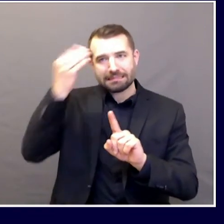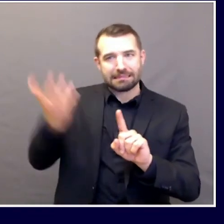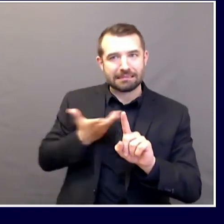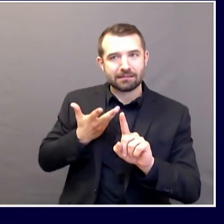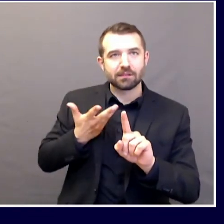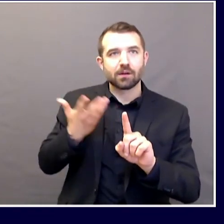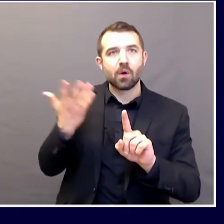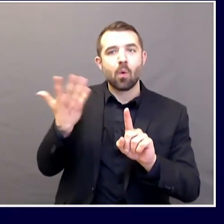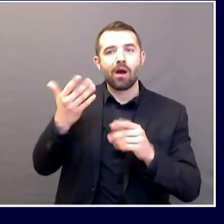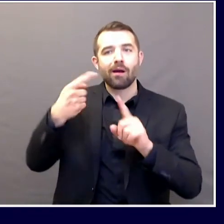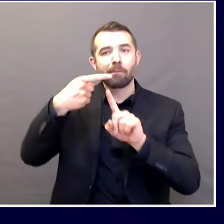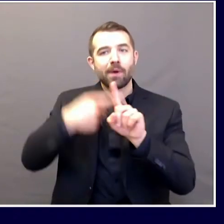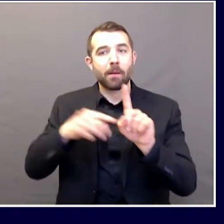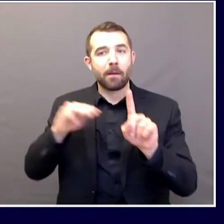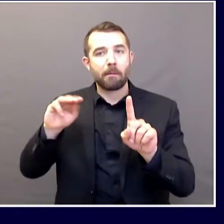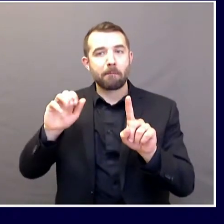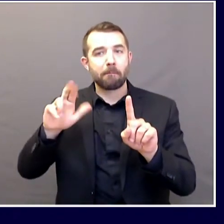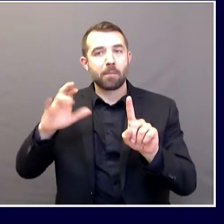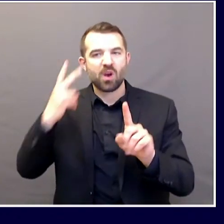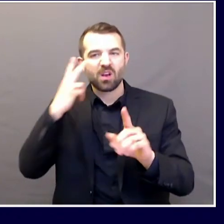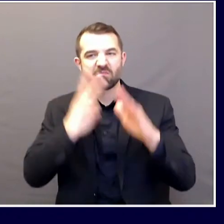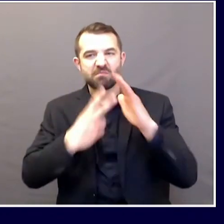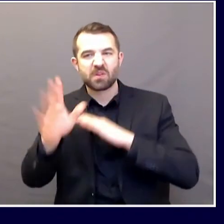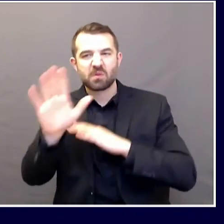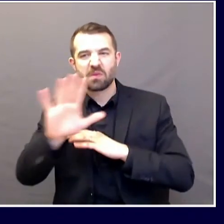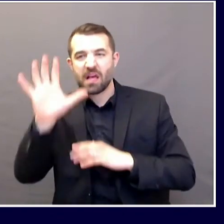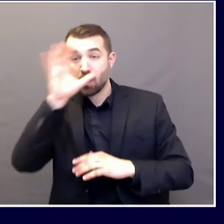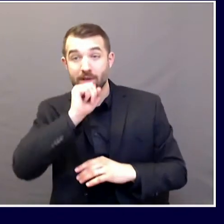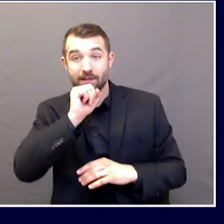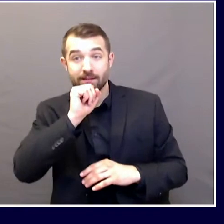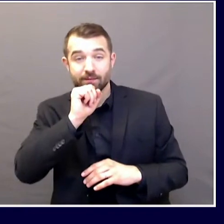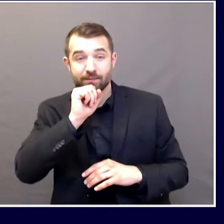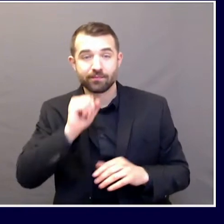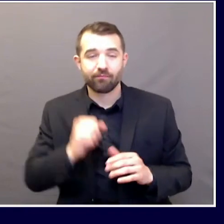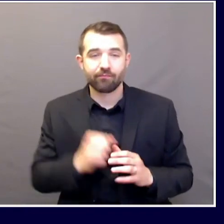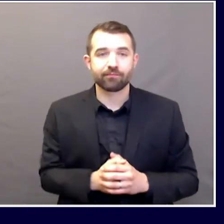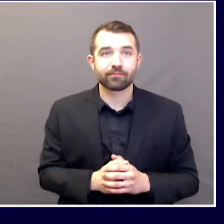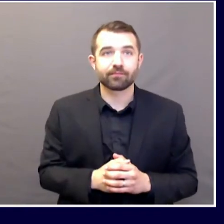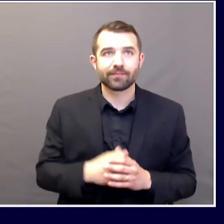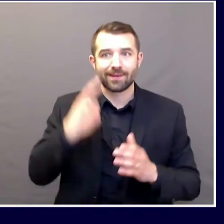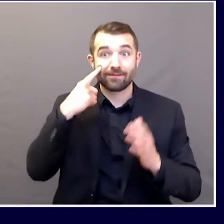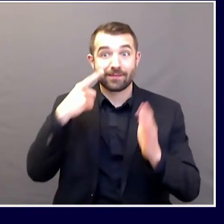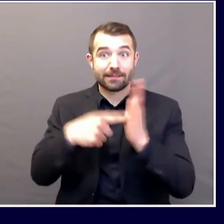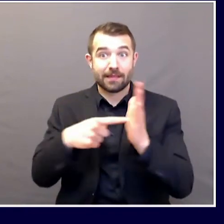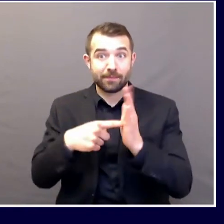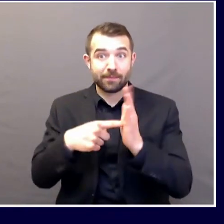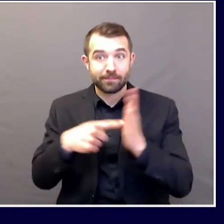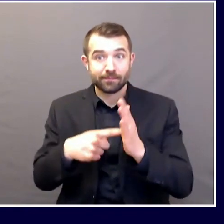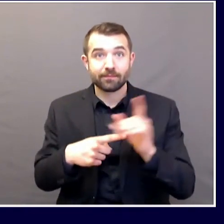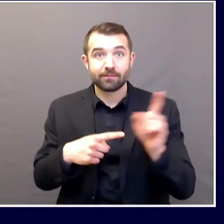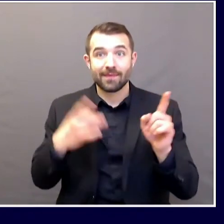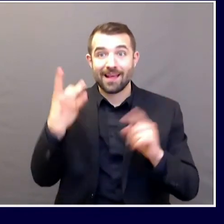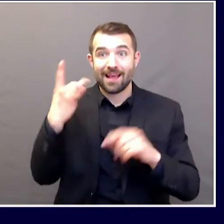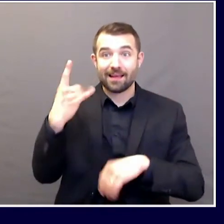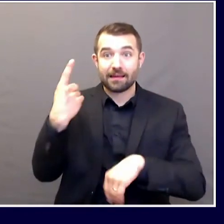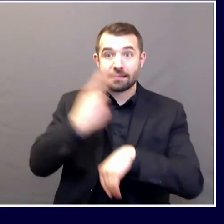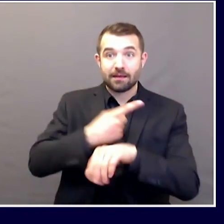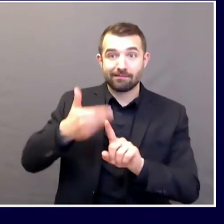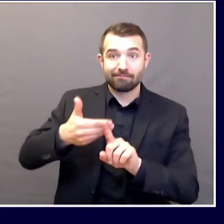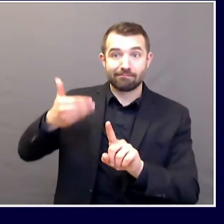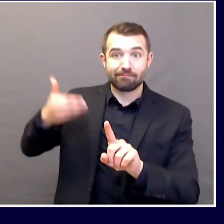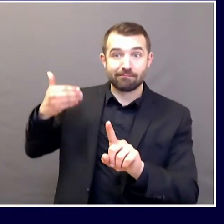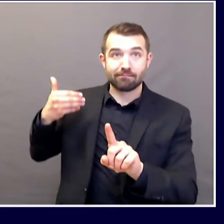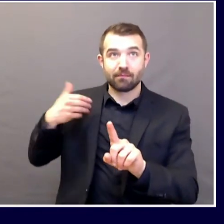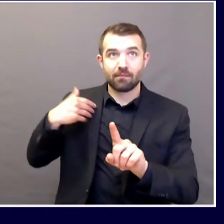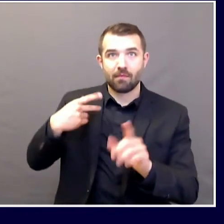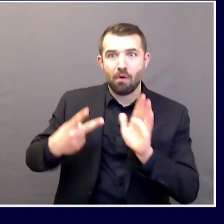allocation looked like. This is not a situation where 18 days ago, I was told that the supply would be doubling or tripling by